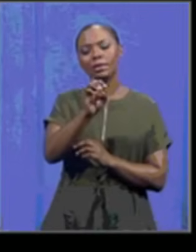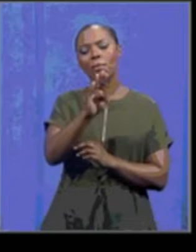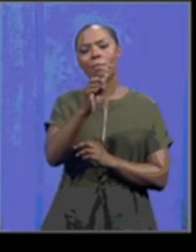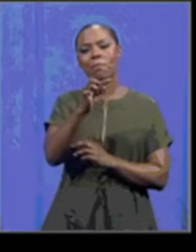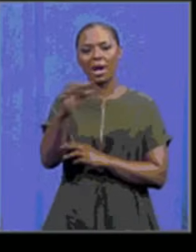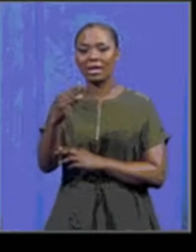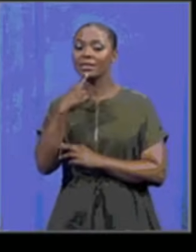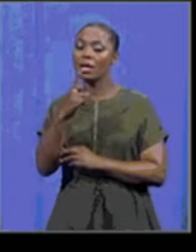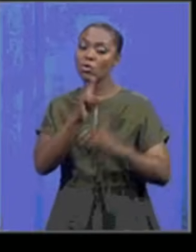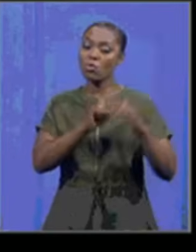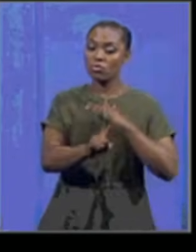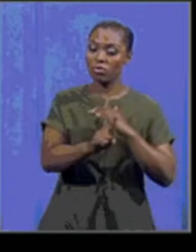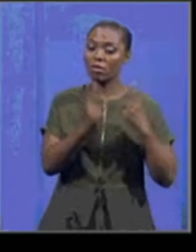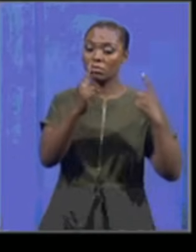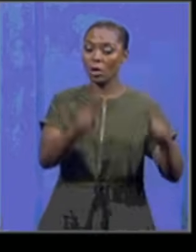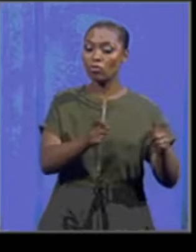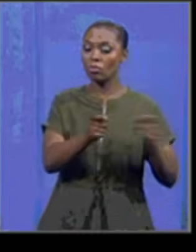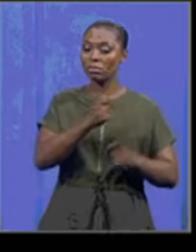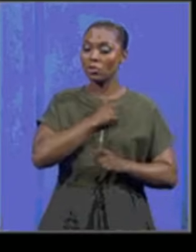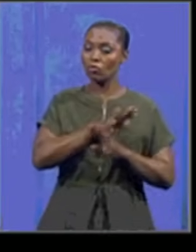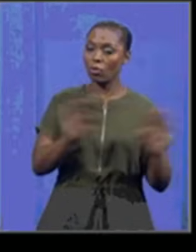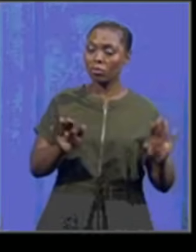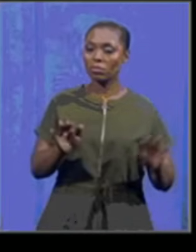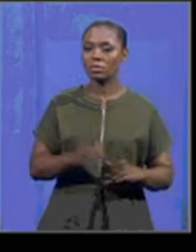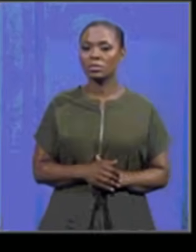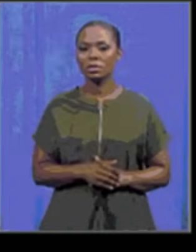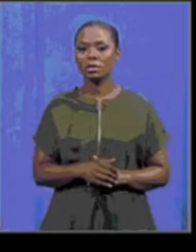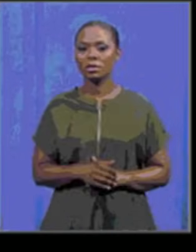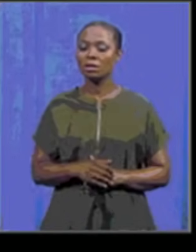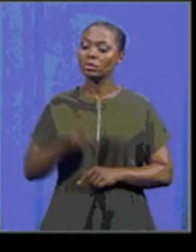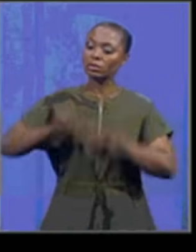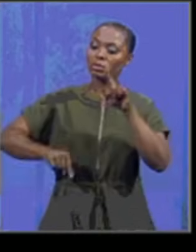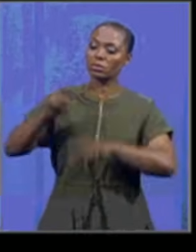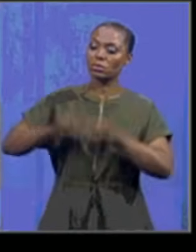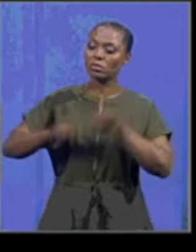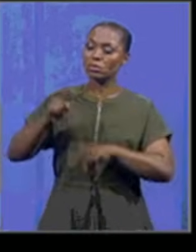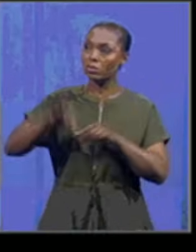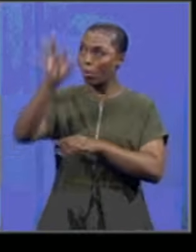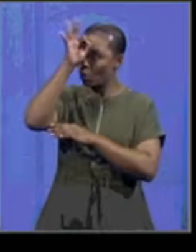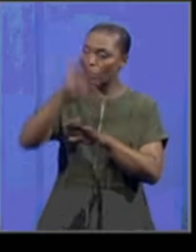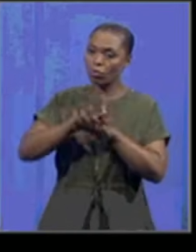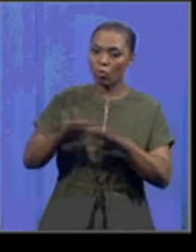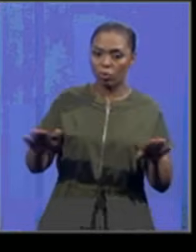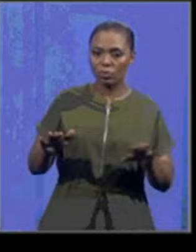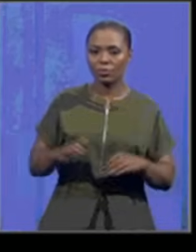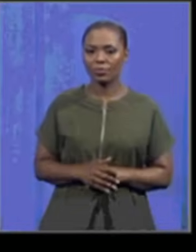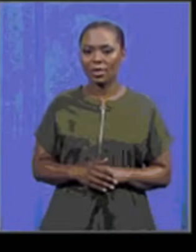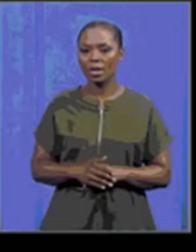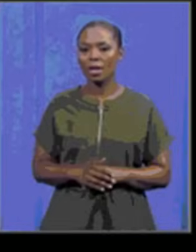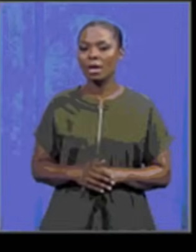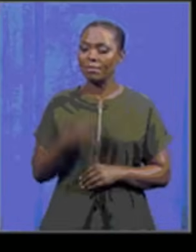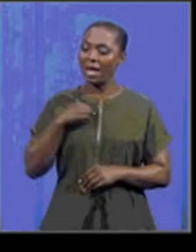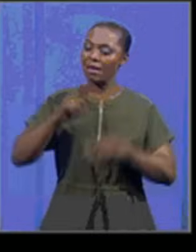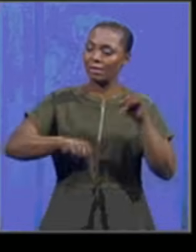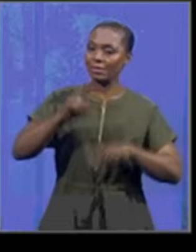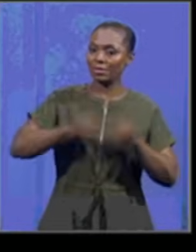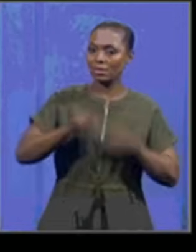lefelong leo. I have no fight with any immigration officer fight or any police officer. Who I have a fight,